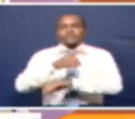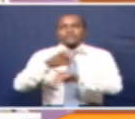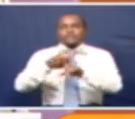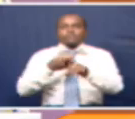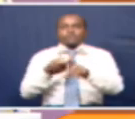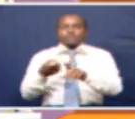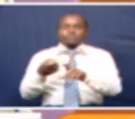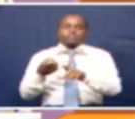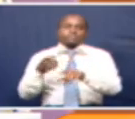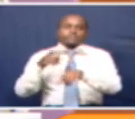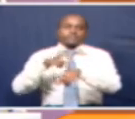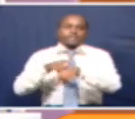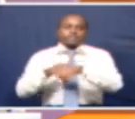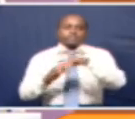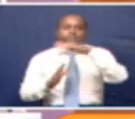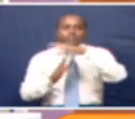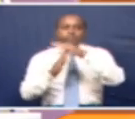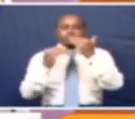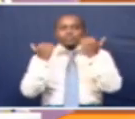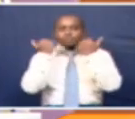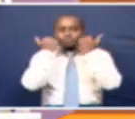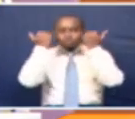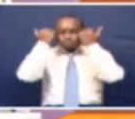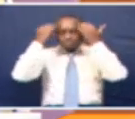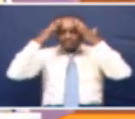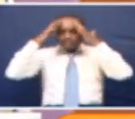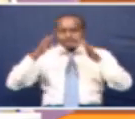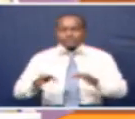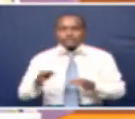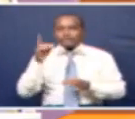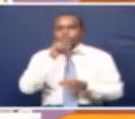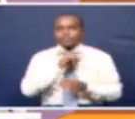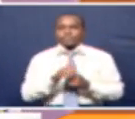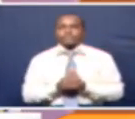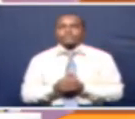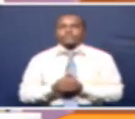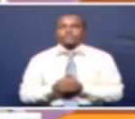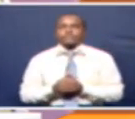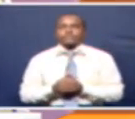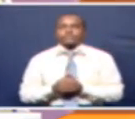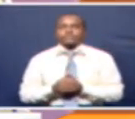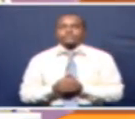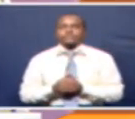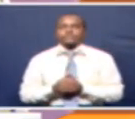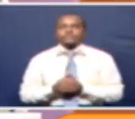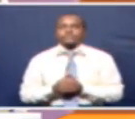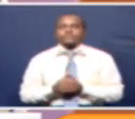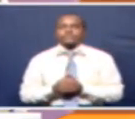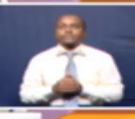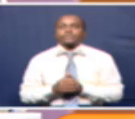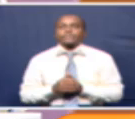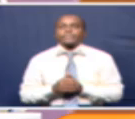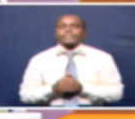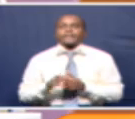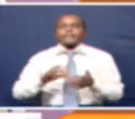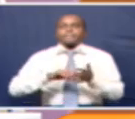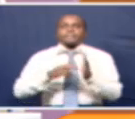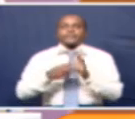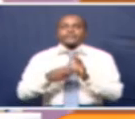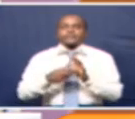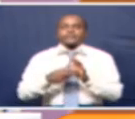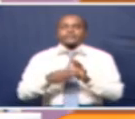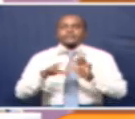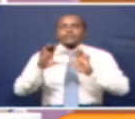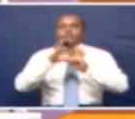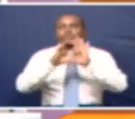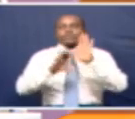Court gave their ruling, the 7 days, the Tuesday that follows. So it's a constitutional